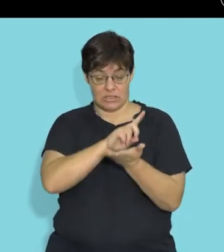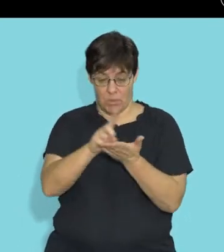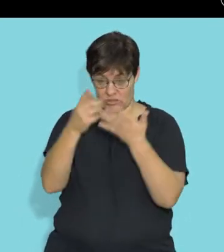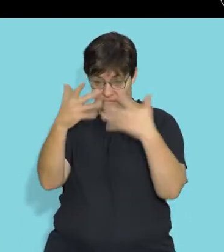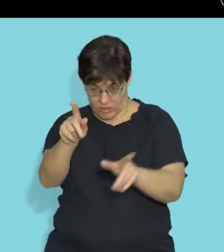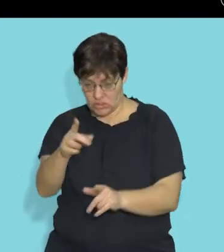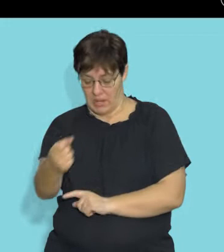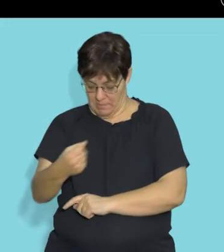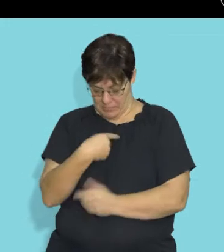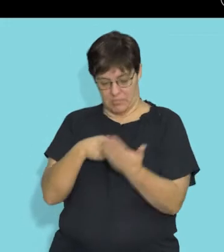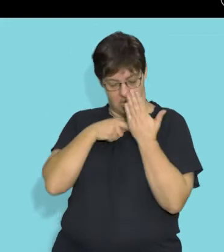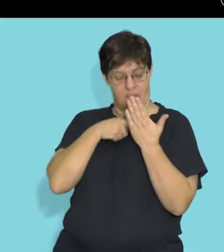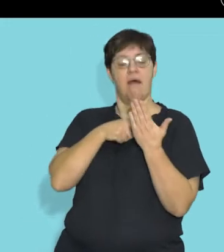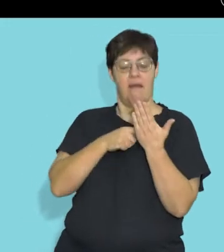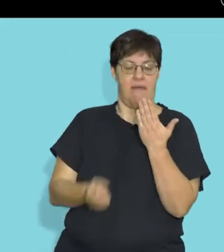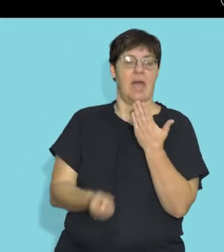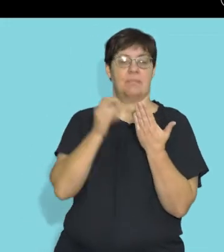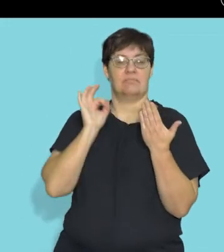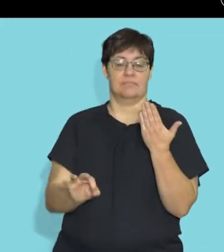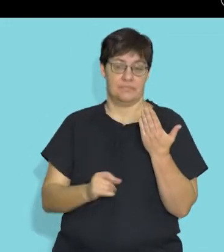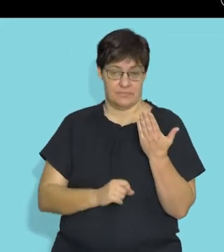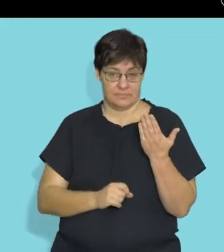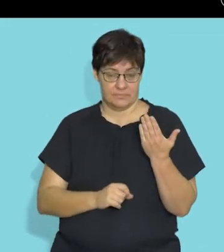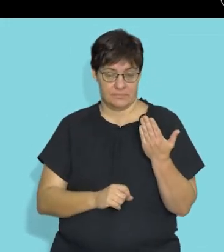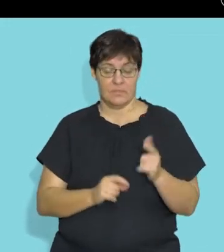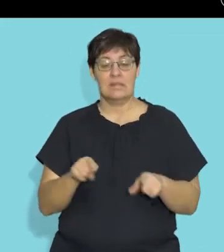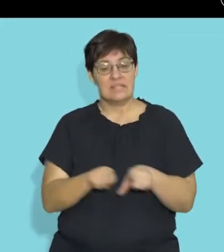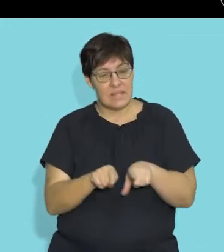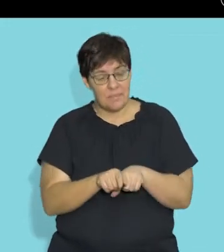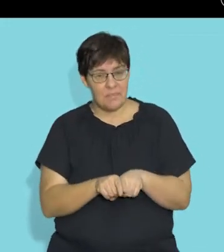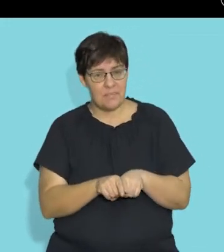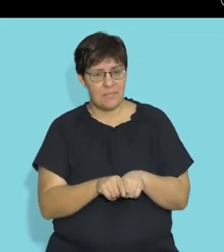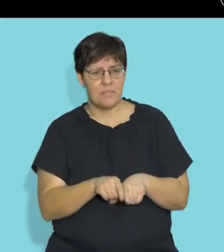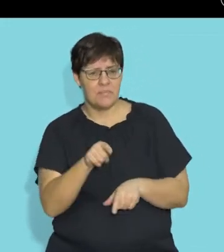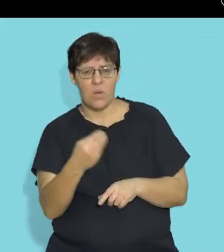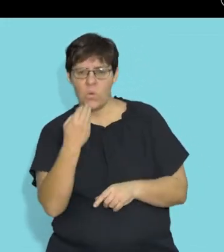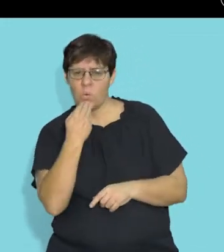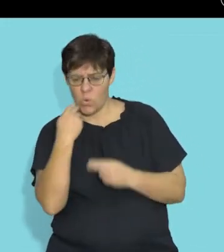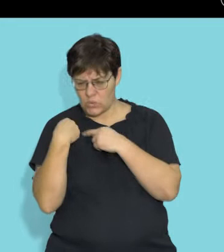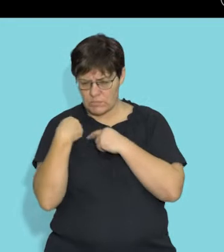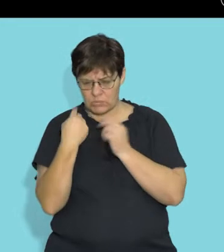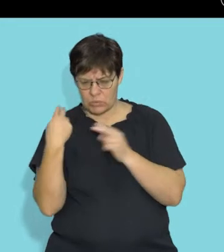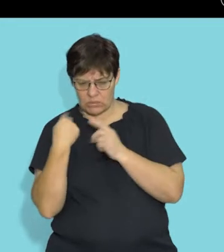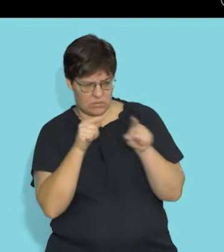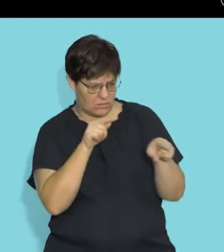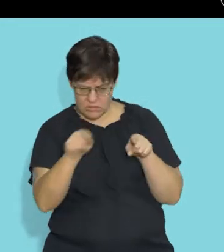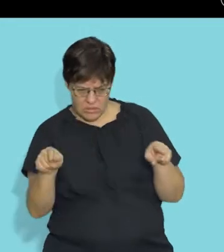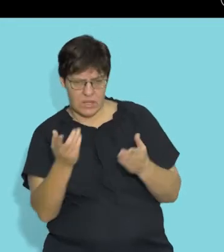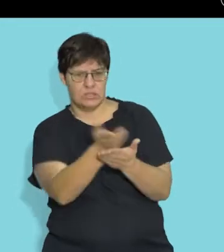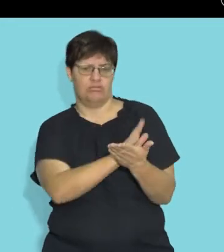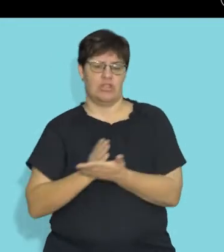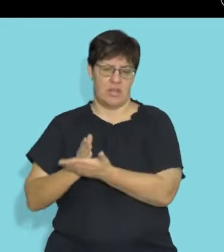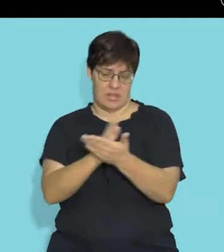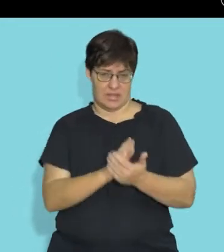bank as soon as a deposit takes place. And then obviously review the division of duties. In other words, remember